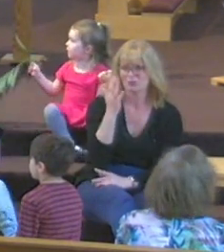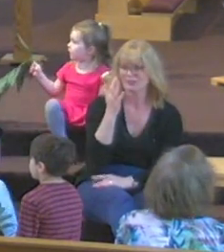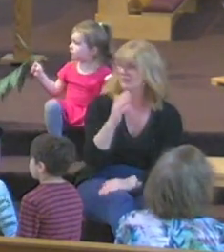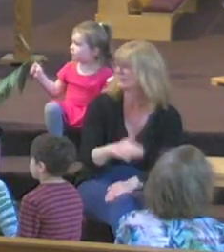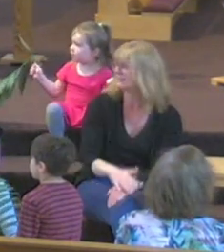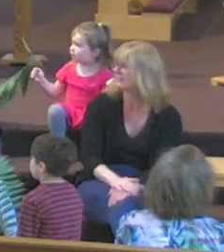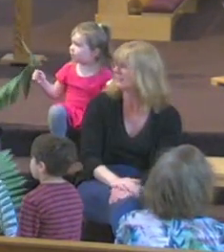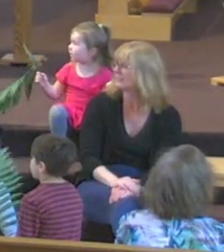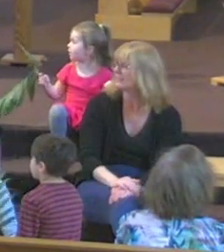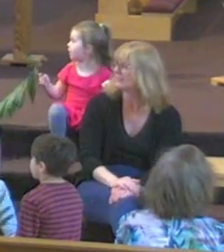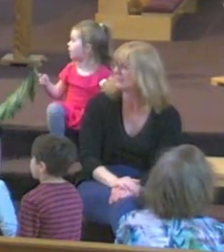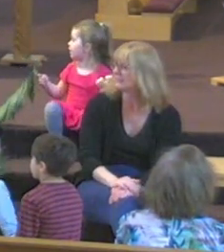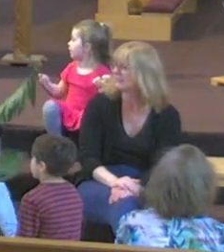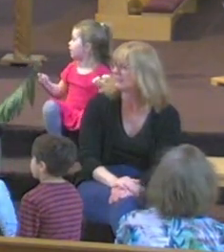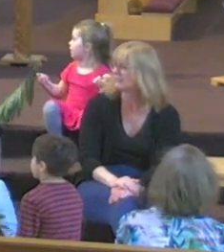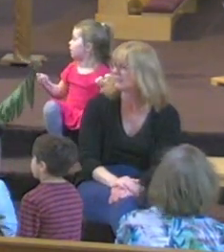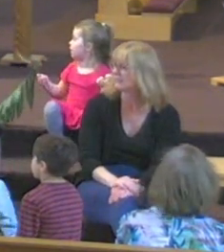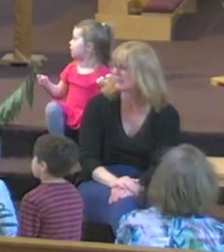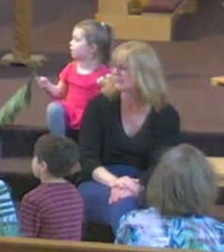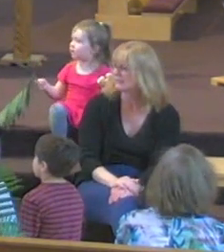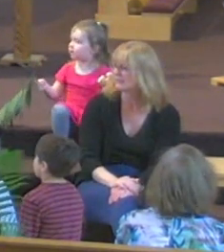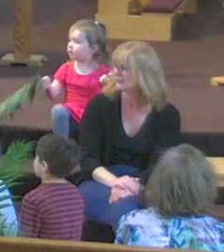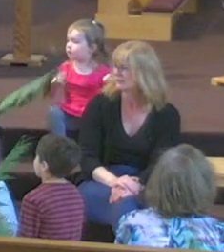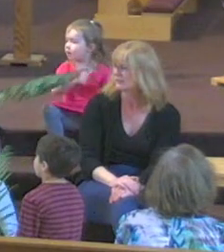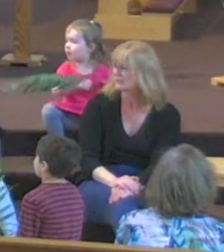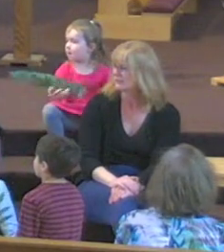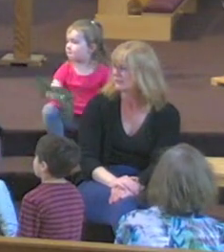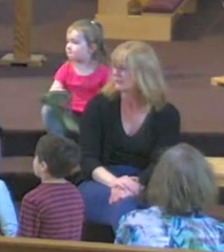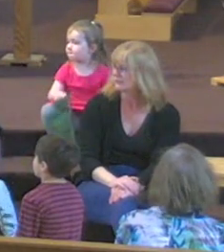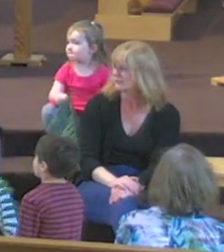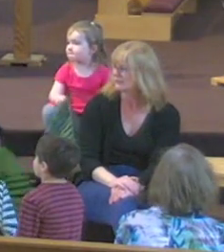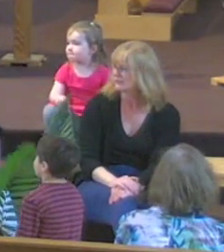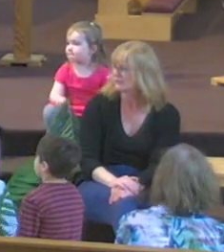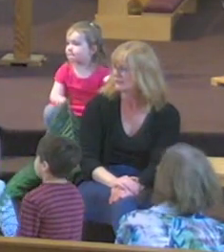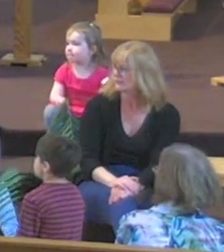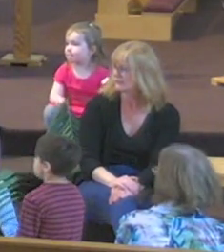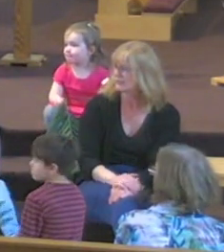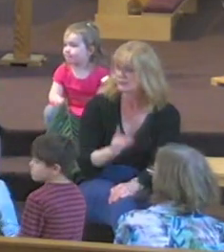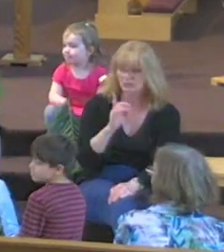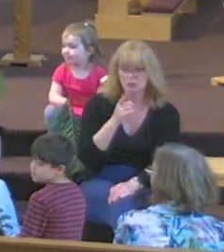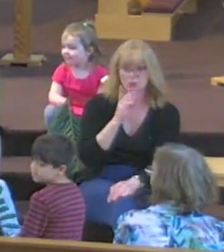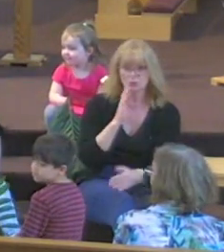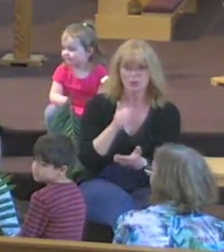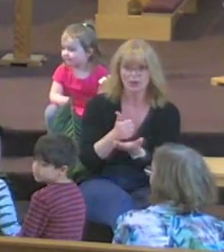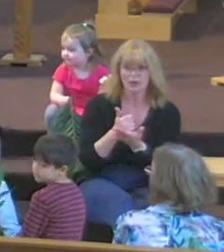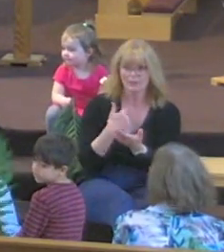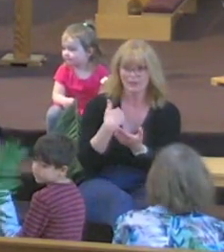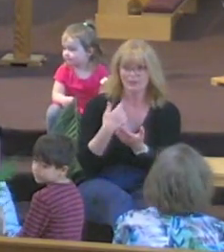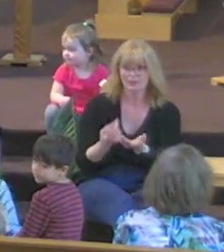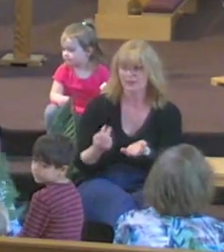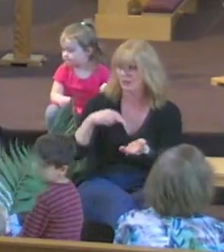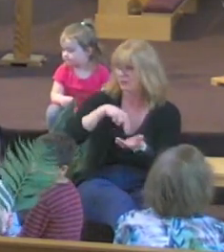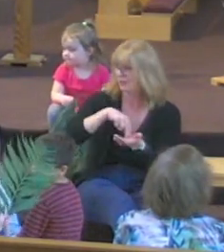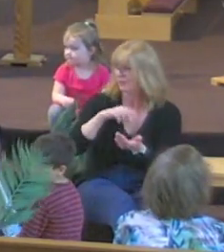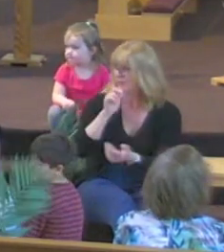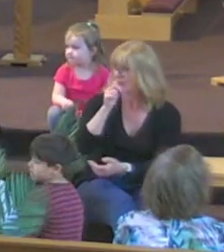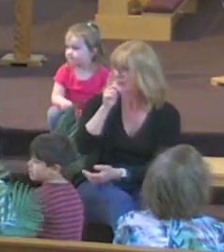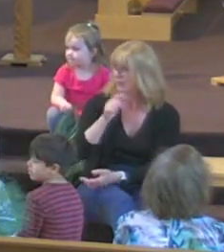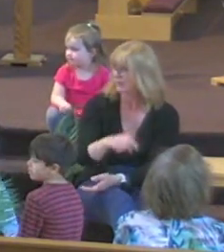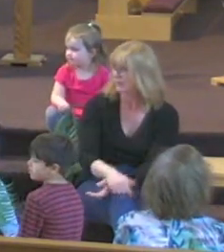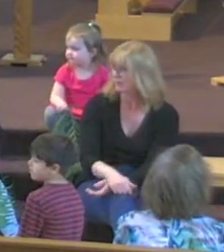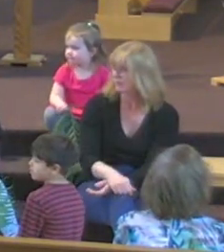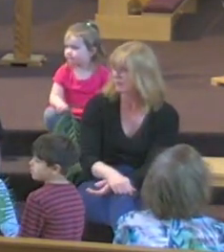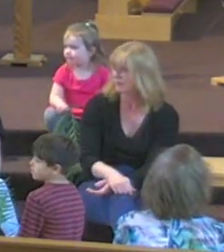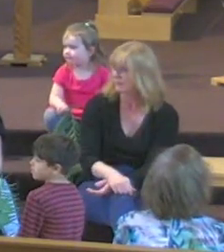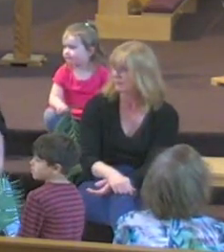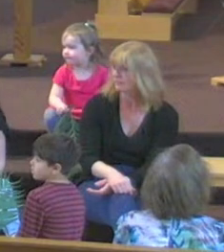I need to sit down. It's okay. You've probably seen them. Can y'all help me get back up? Good. Okay. So,